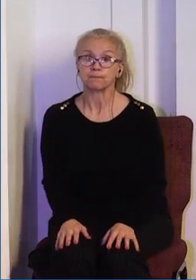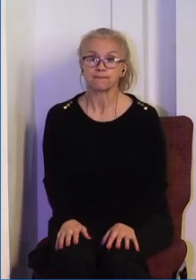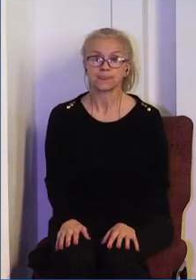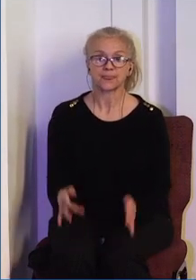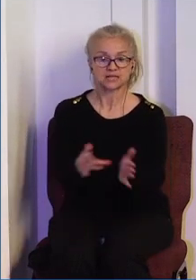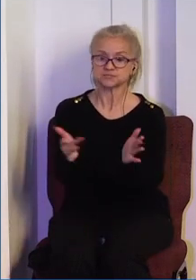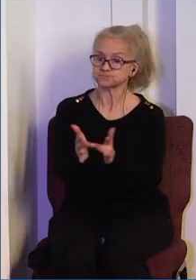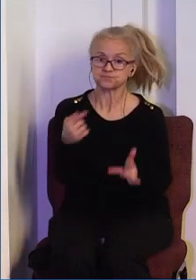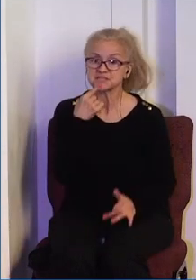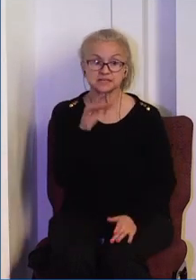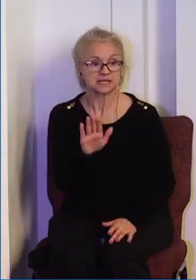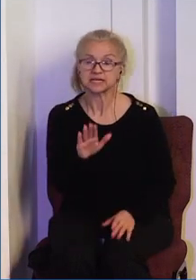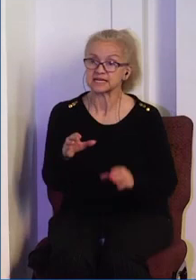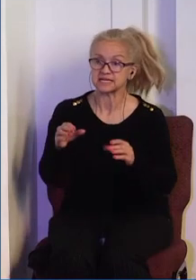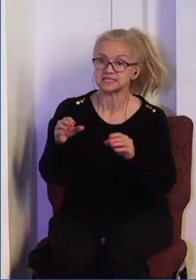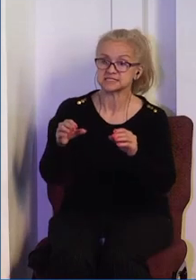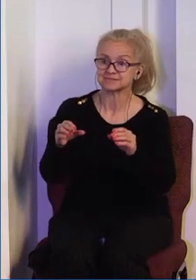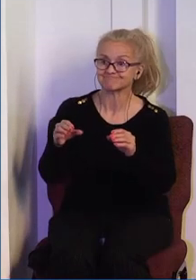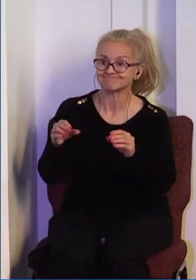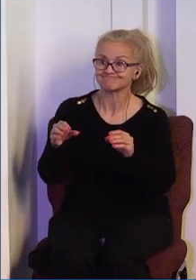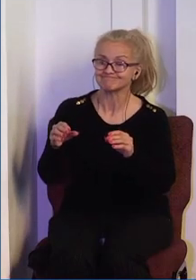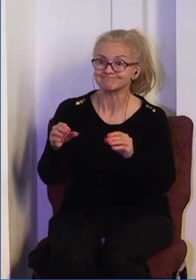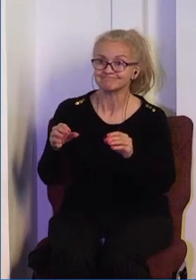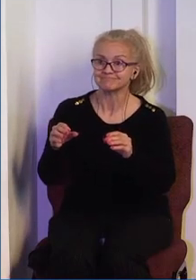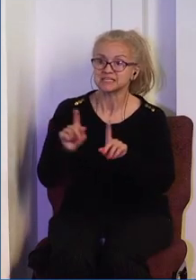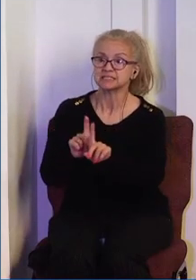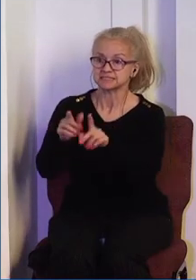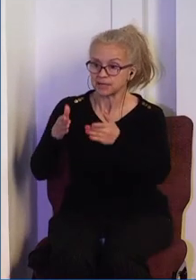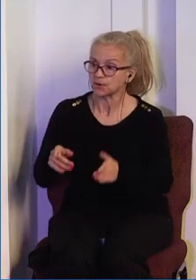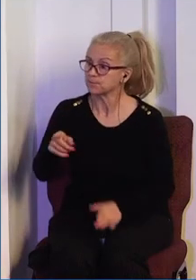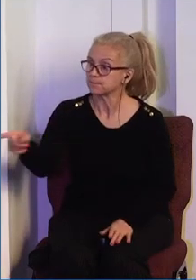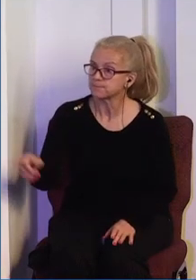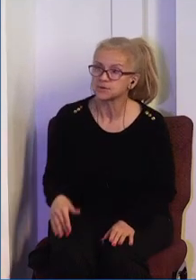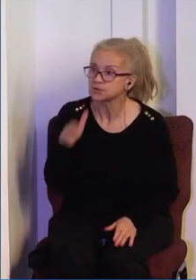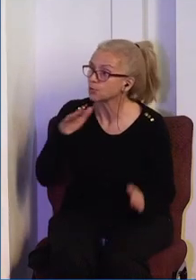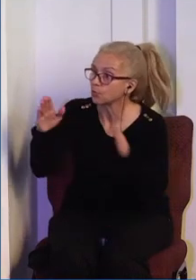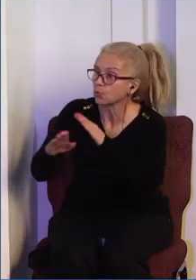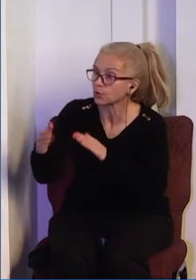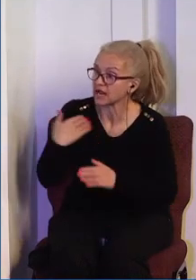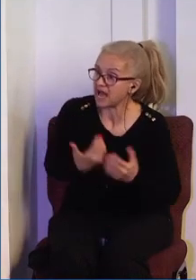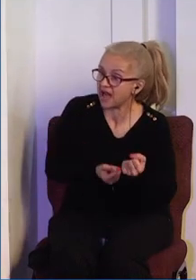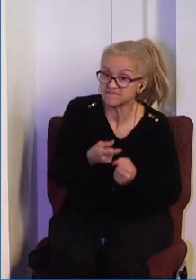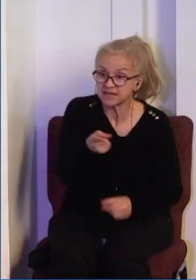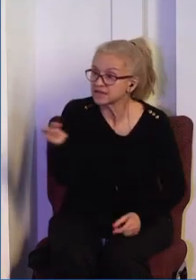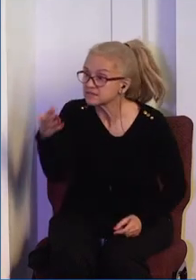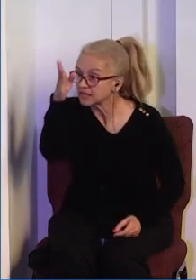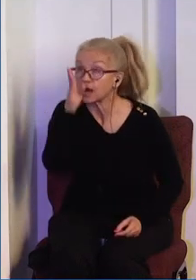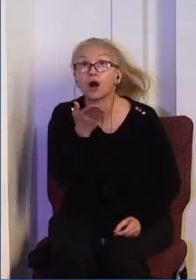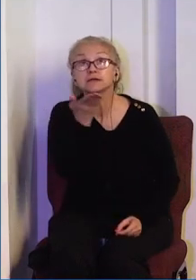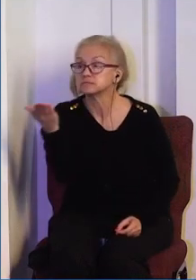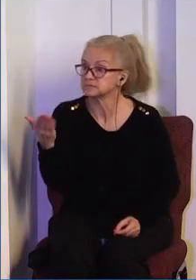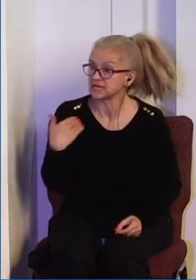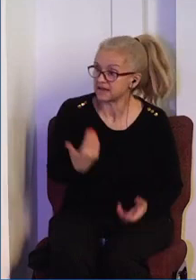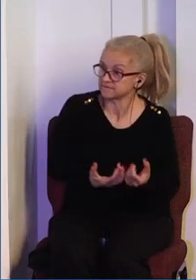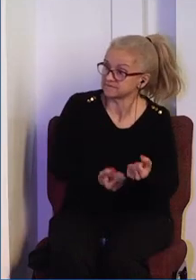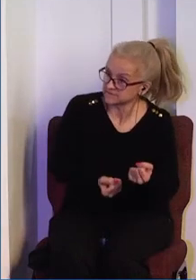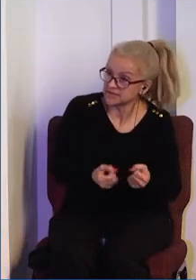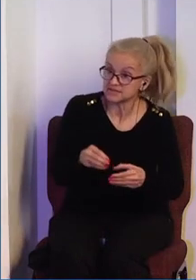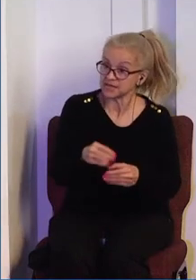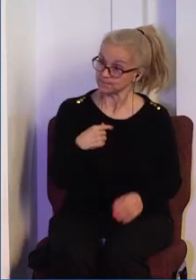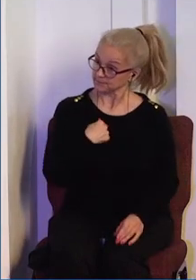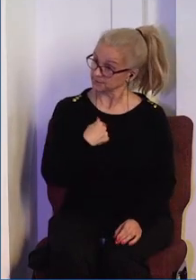Jesus said to his disciples, "Don't be worried. Have faith in God and have faith in